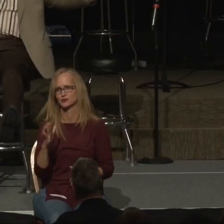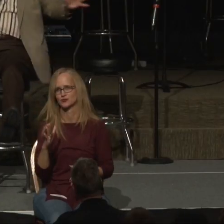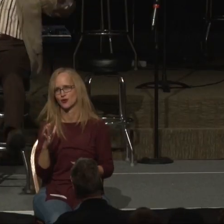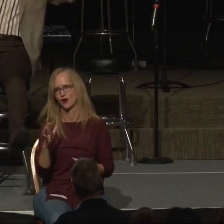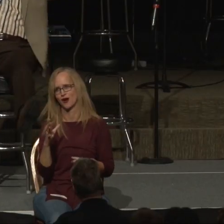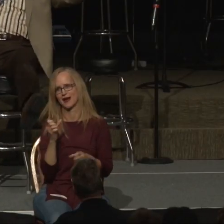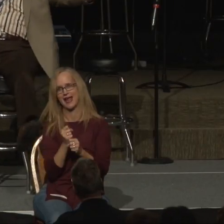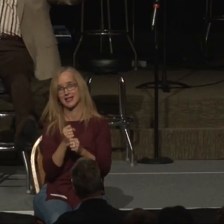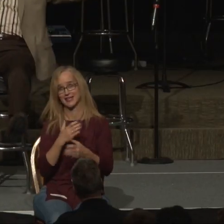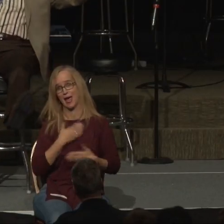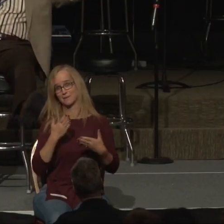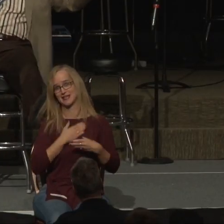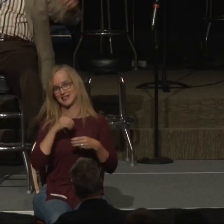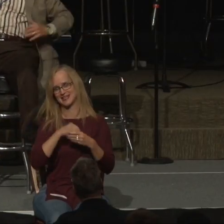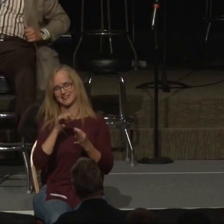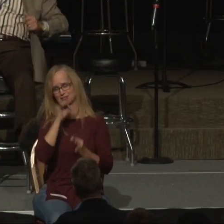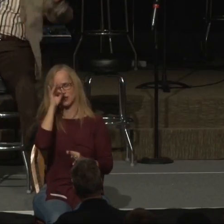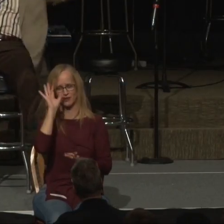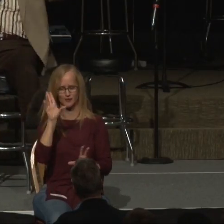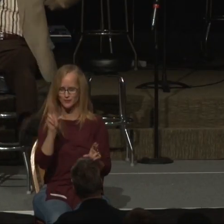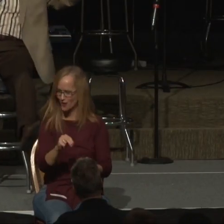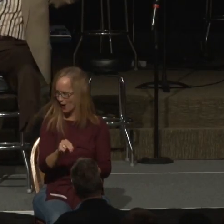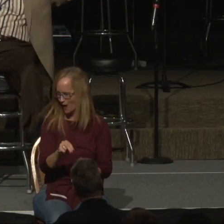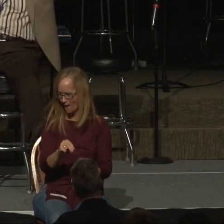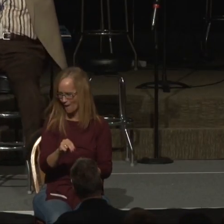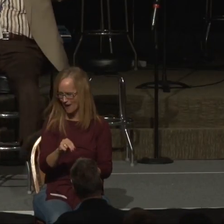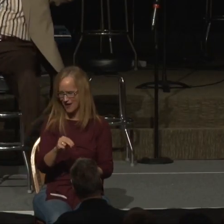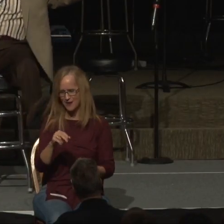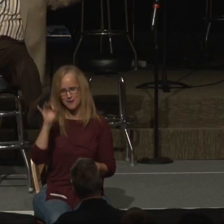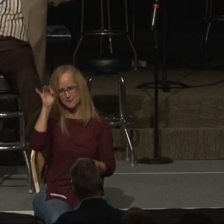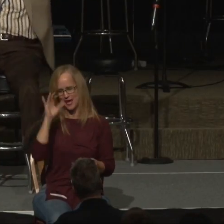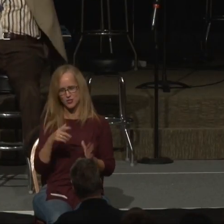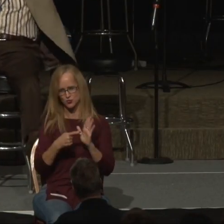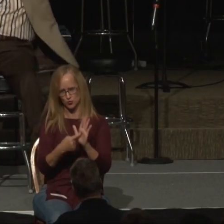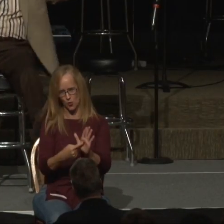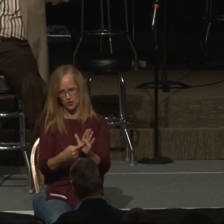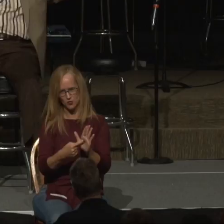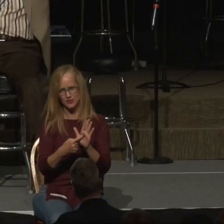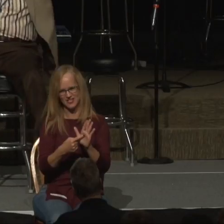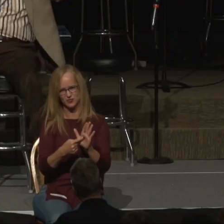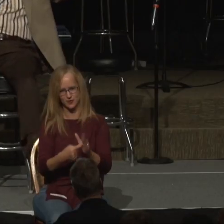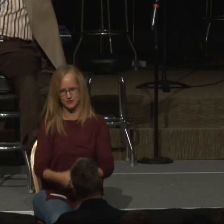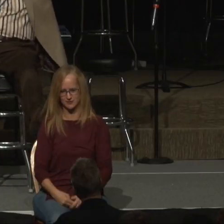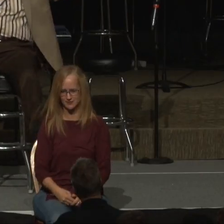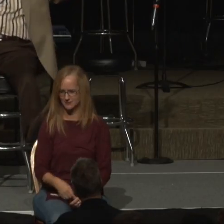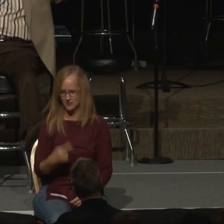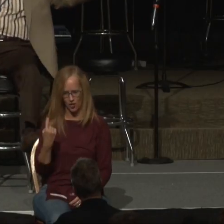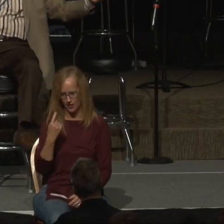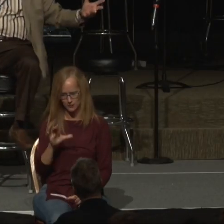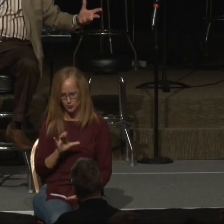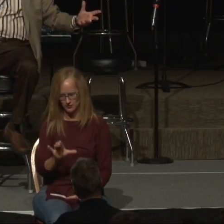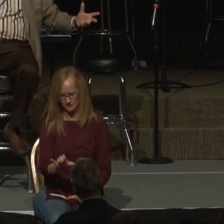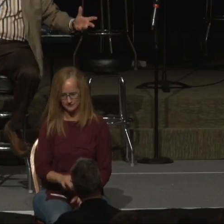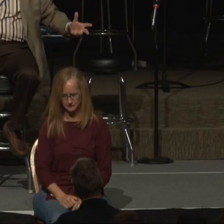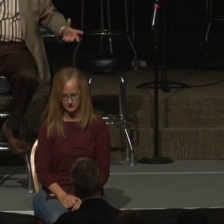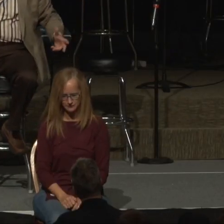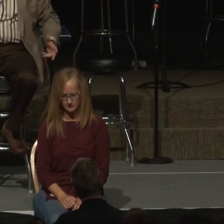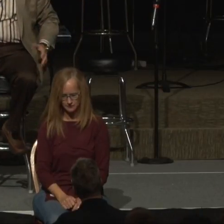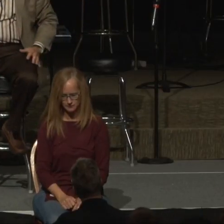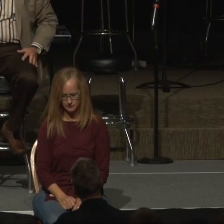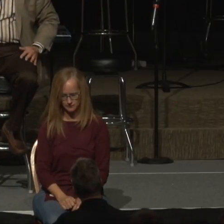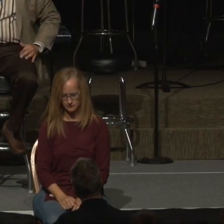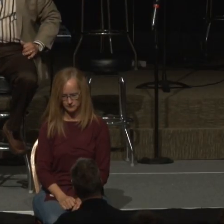gets happy in the spirit. No, Pastor's showing you an illustration. That's what he's doing, right? That's it. That's all I'm doing, right?